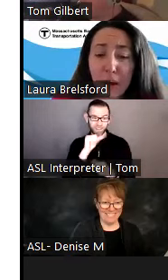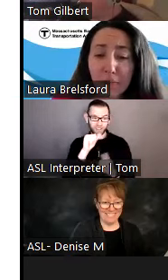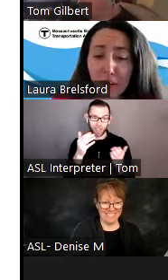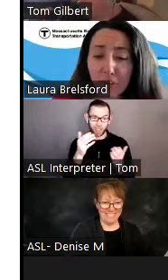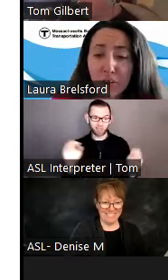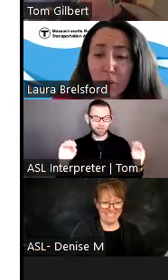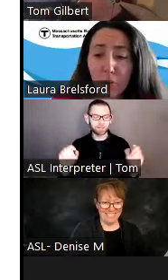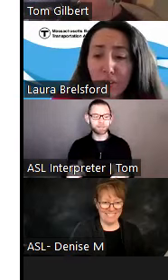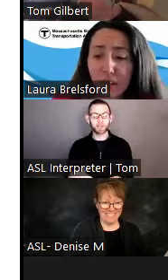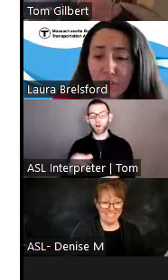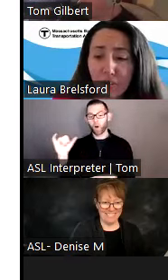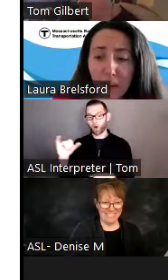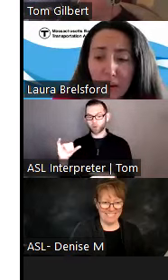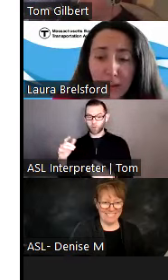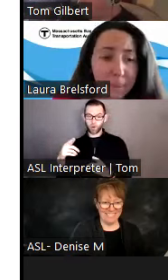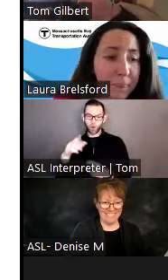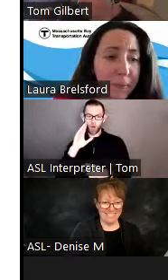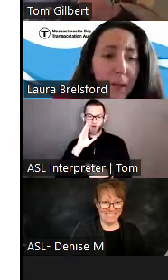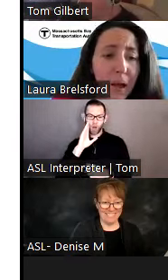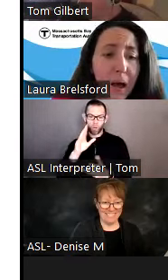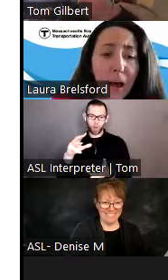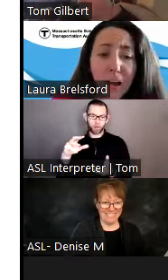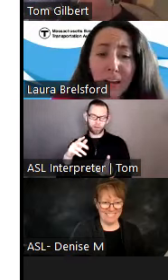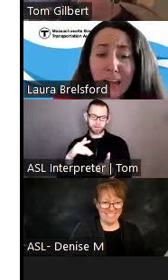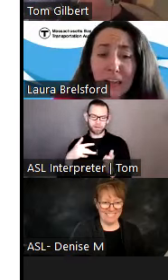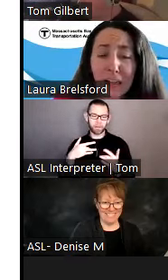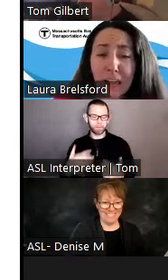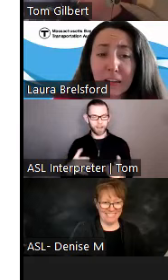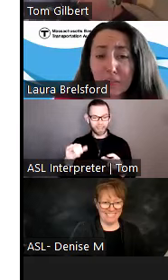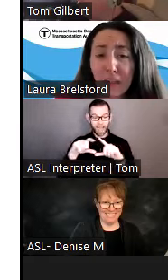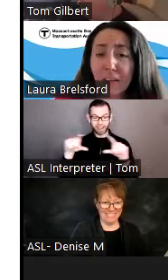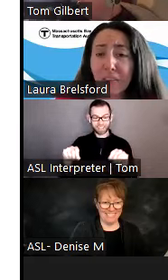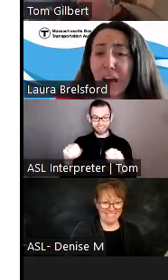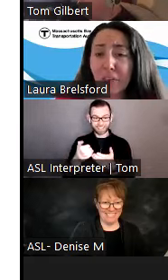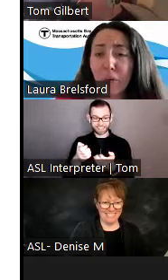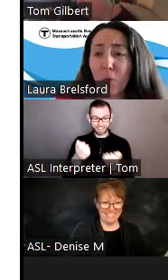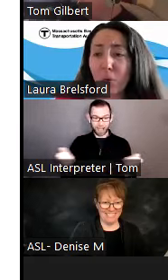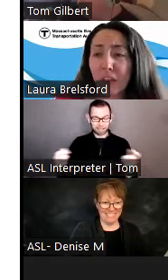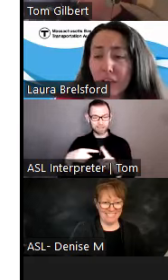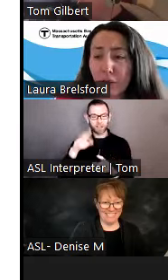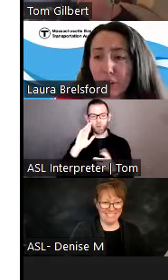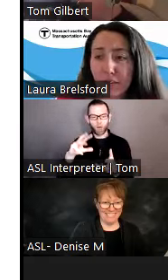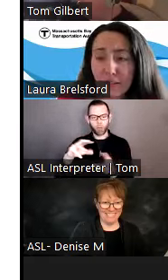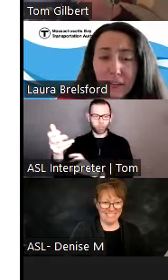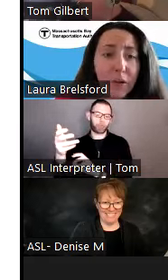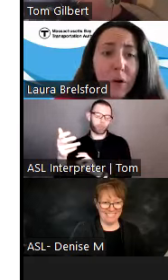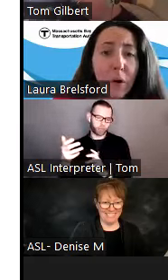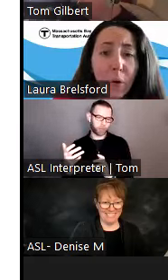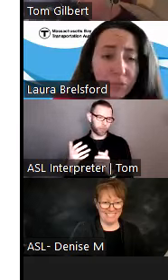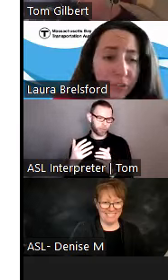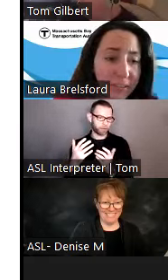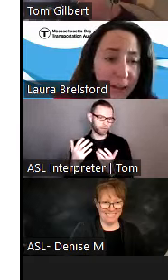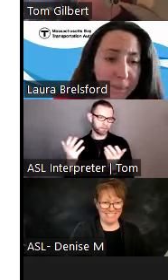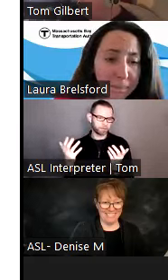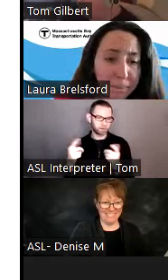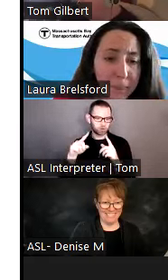periodically malfunctioned over the life of the pilot, and that only increased